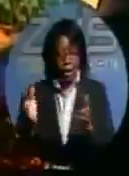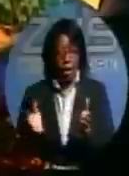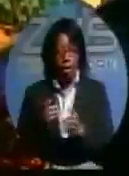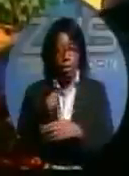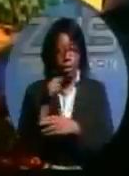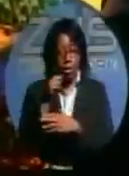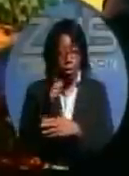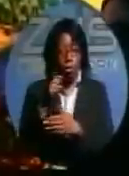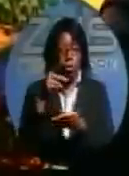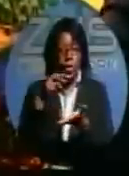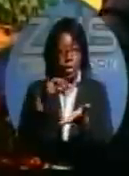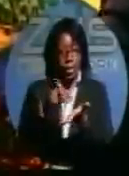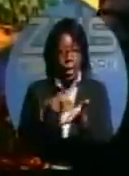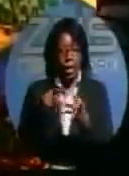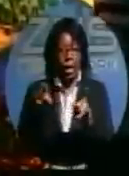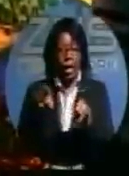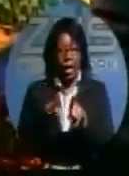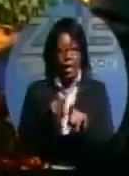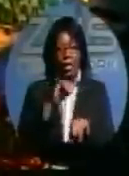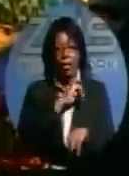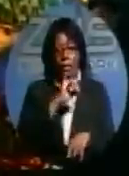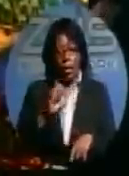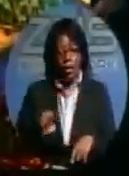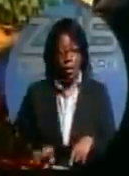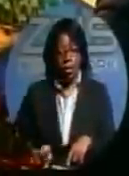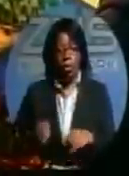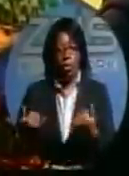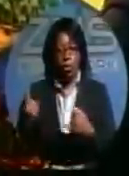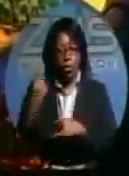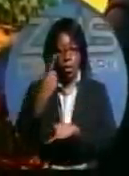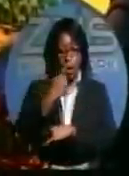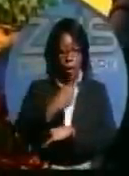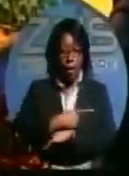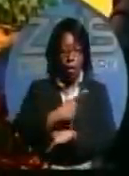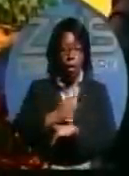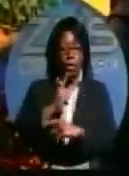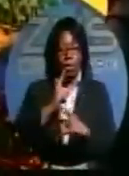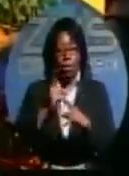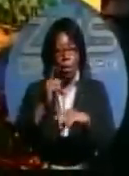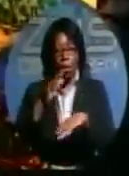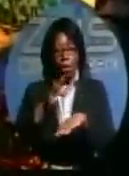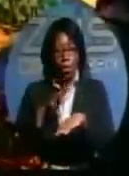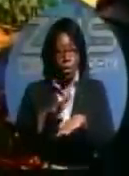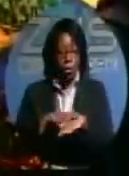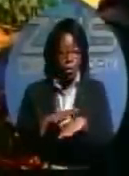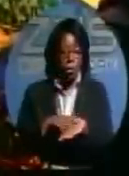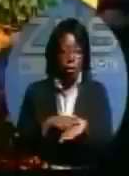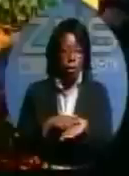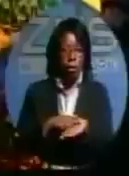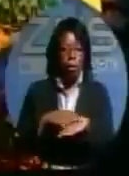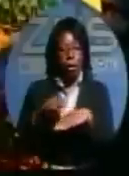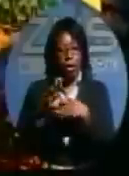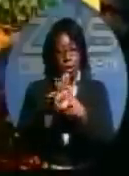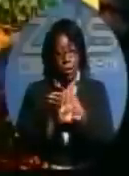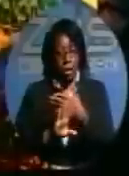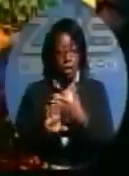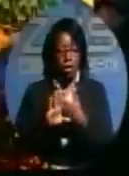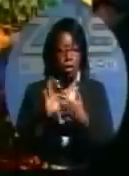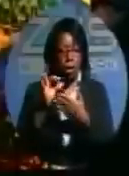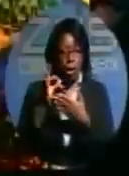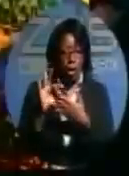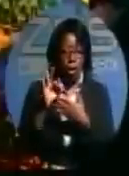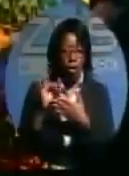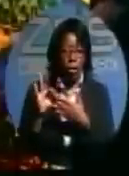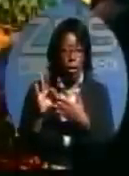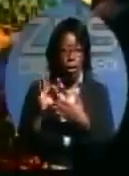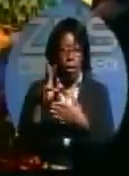to stand as ambassadors today, to speak on behalf of the protection of our marine